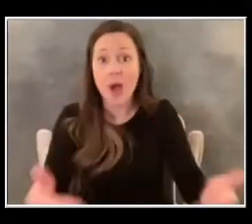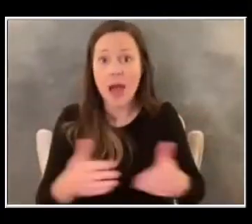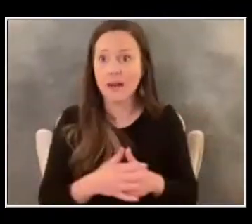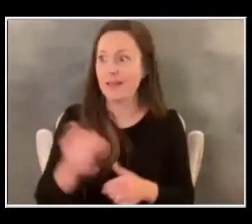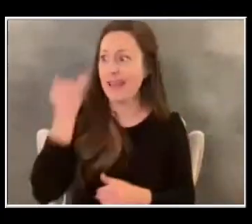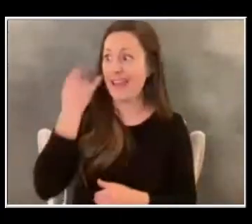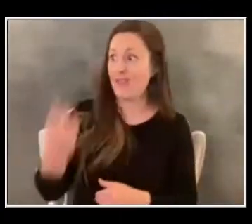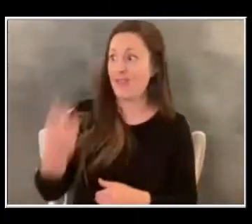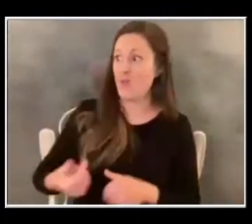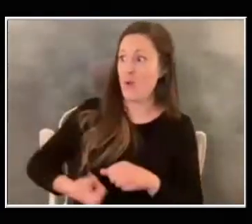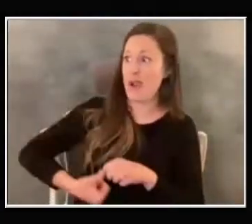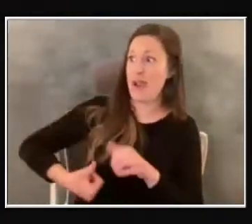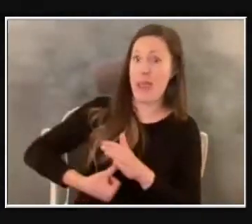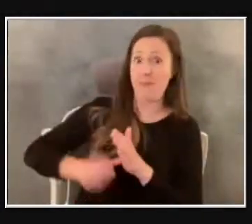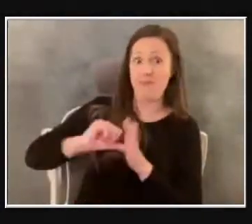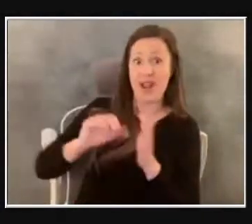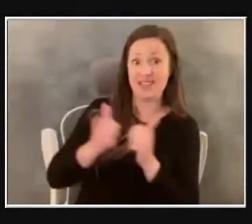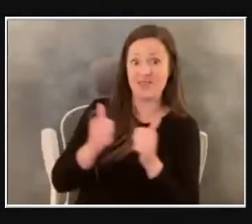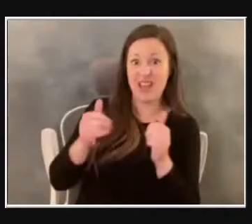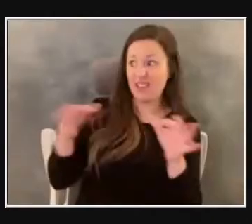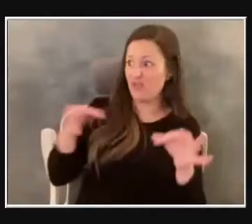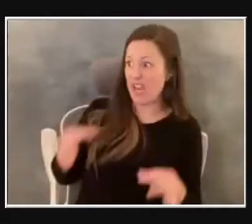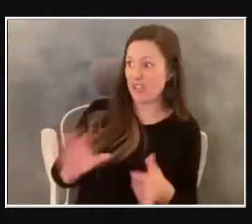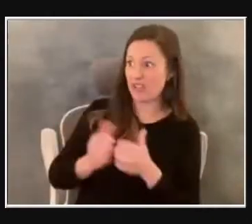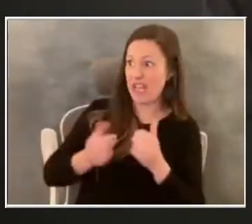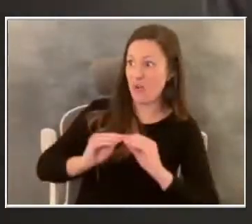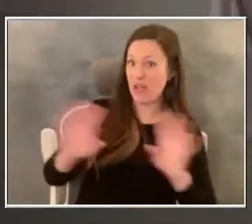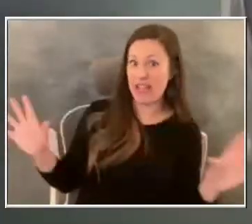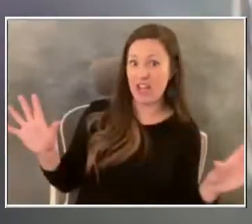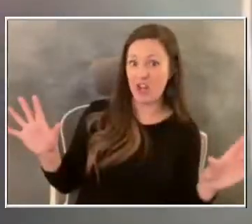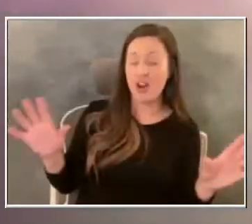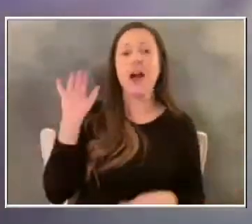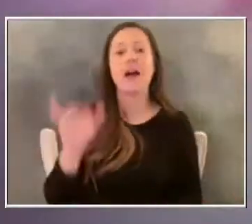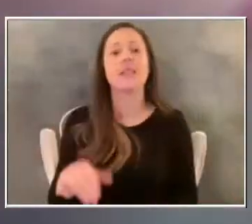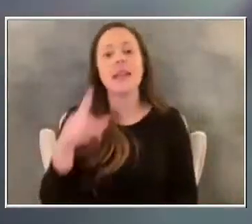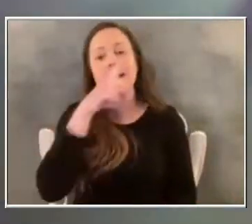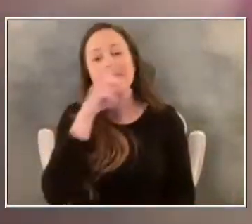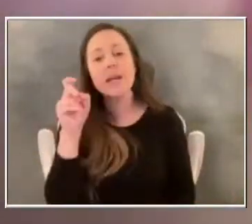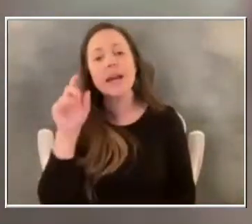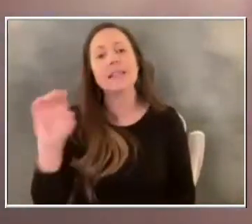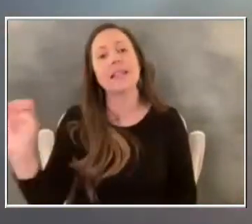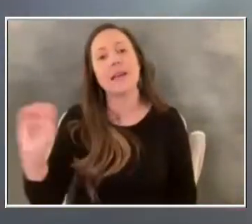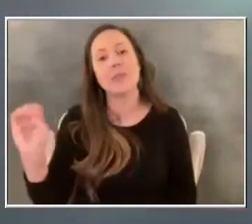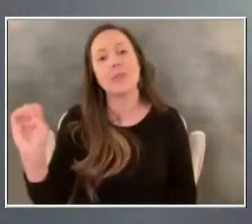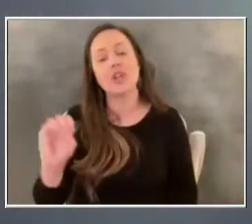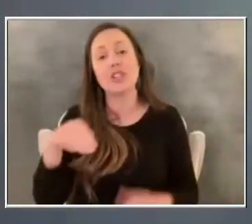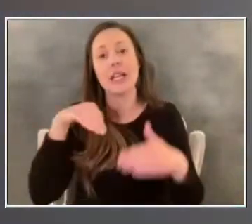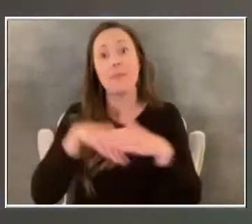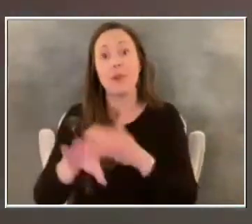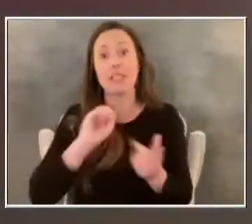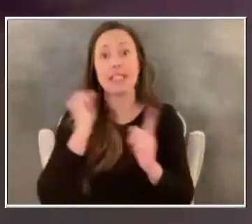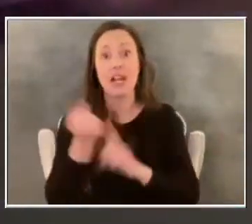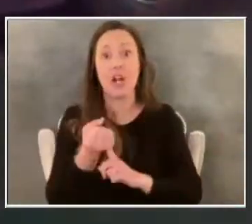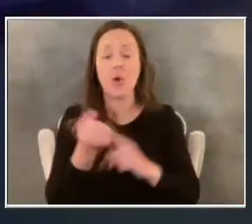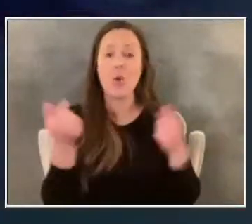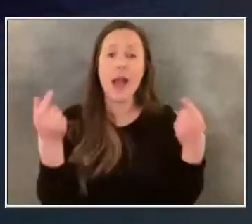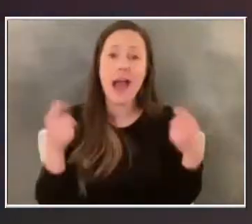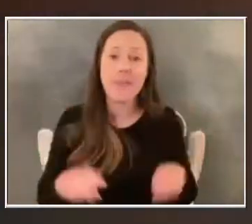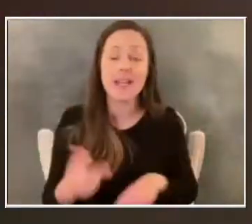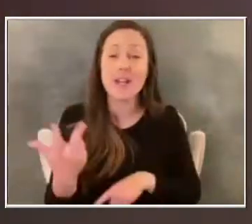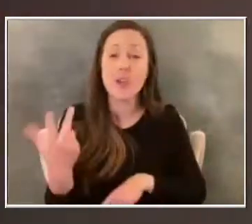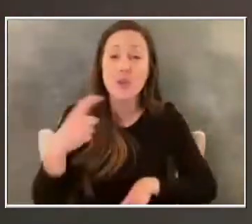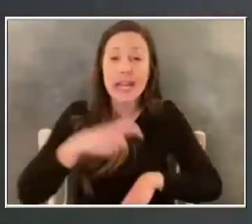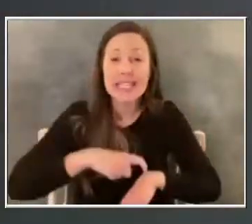and calm the directions are, Okay, do it again, yep. that's because this emergency birth scenario has played out 3 times in